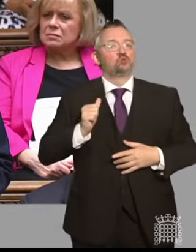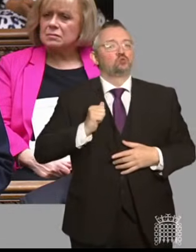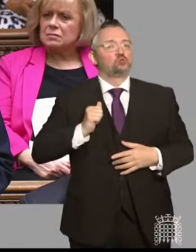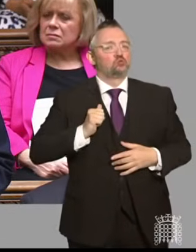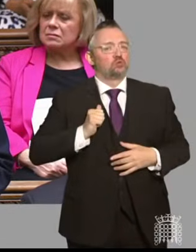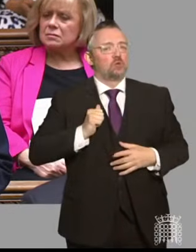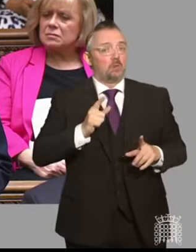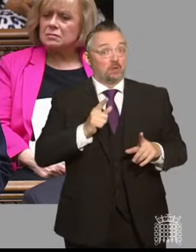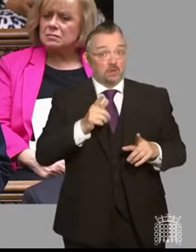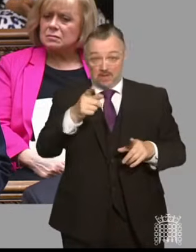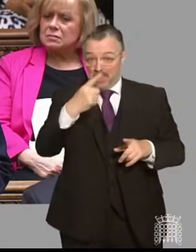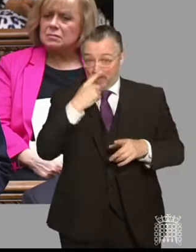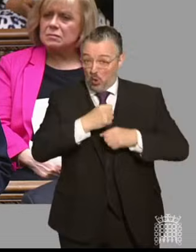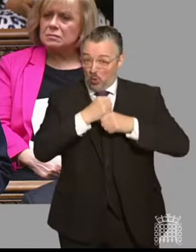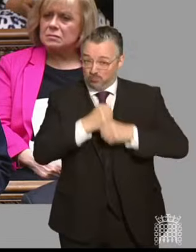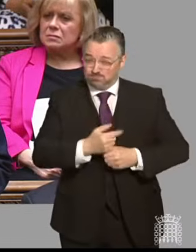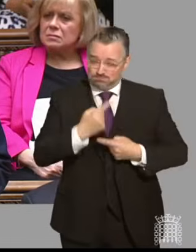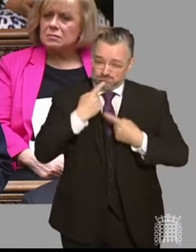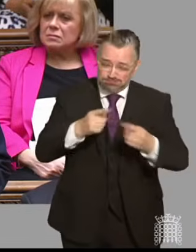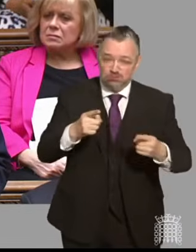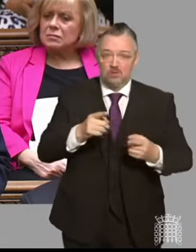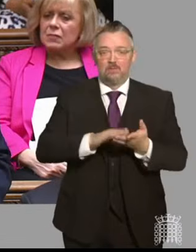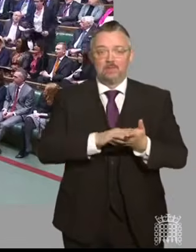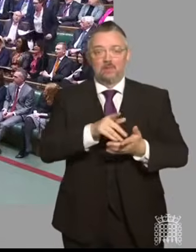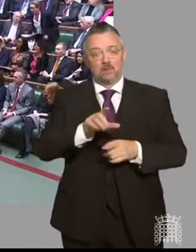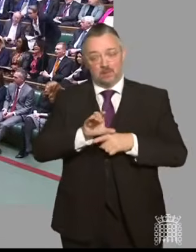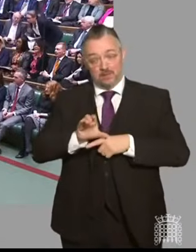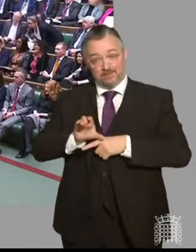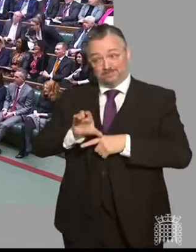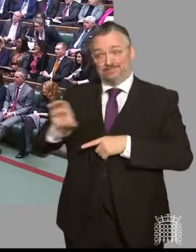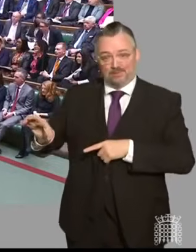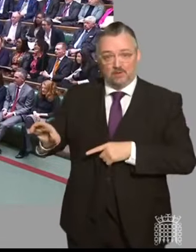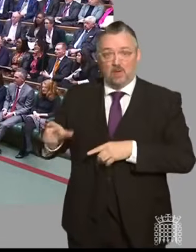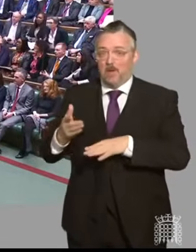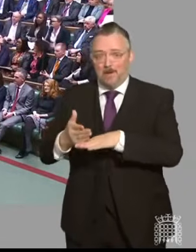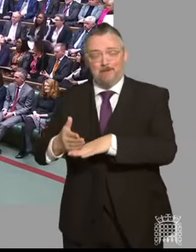is brought forward before the next general election?